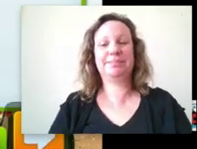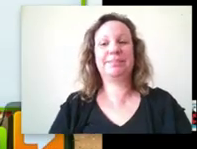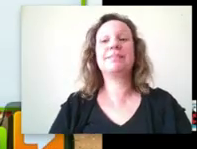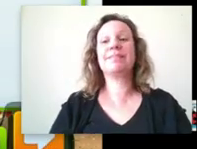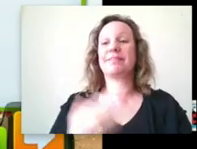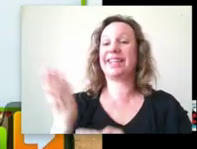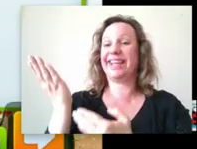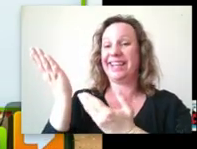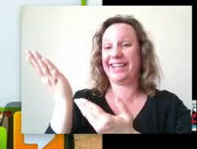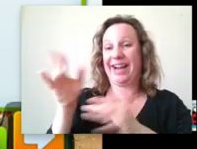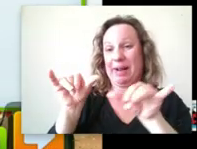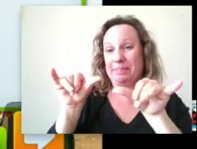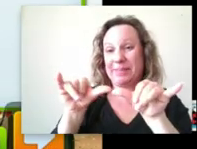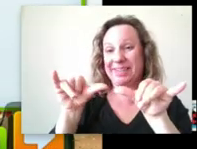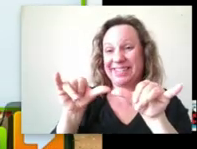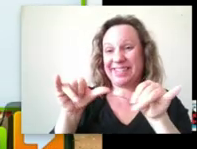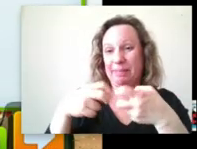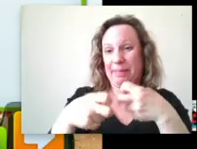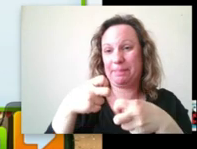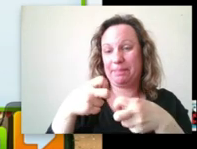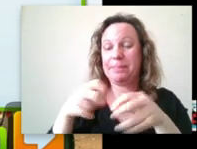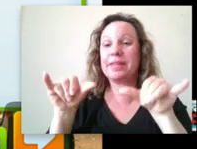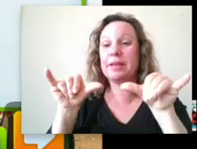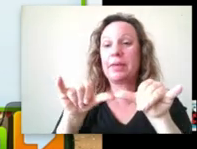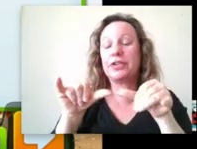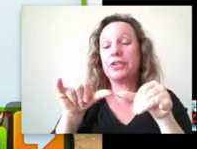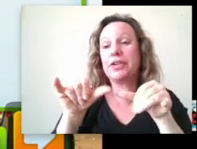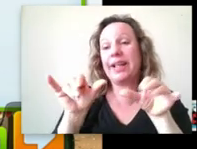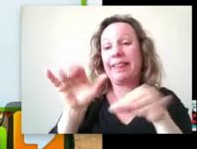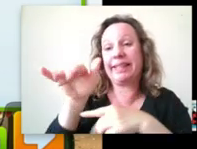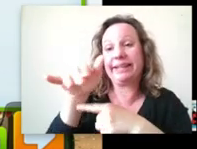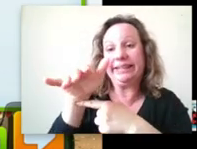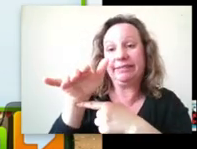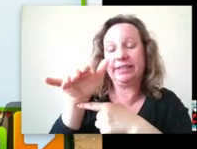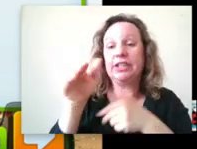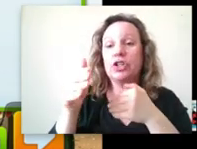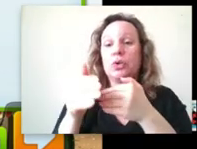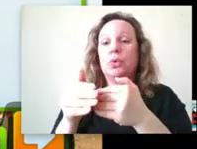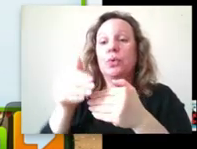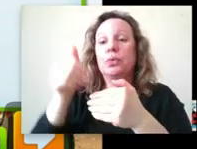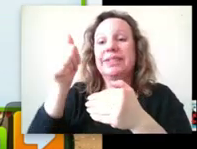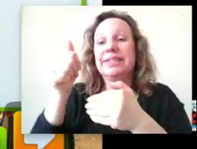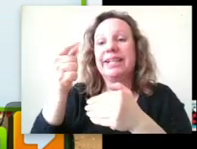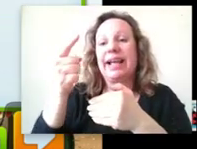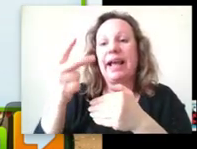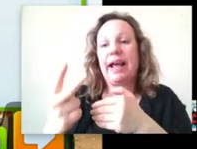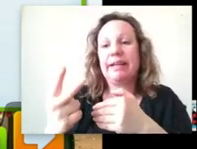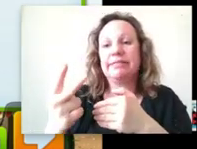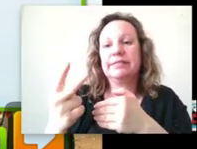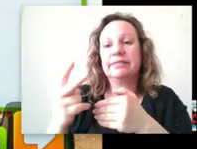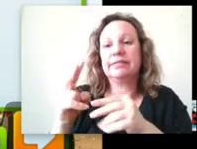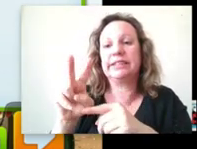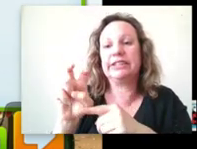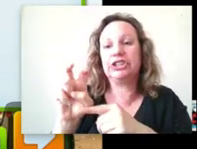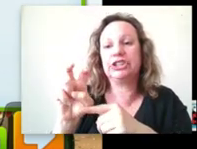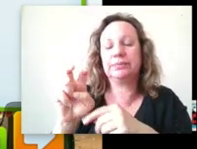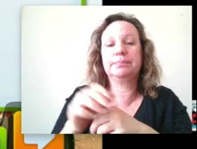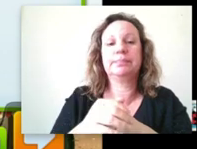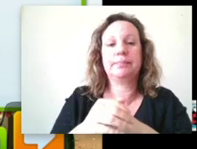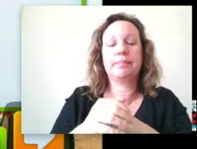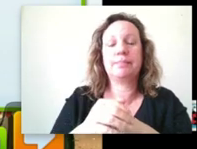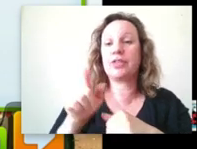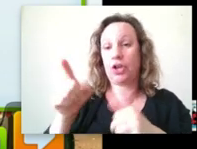Here's a measurement problem. Measure the leaf to the nearest half inch. Let's unlock the problem. You